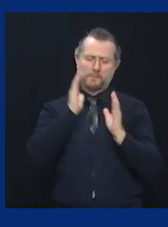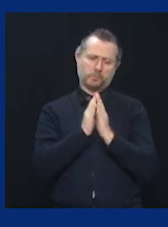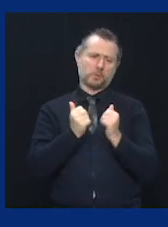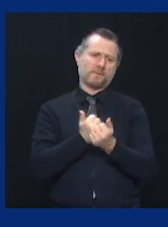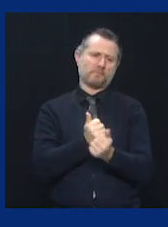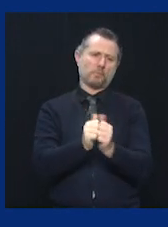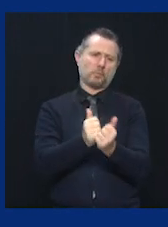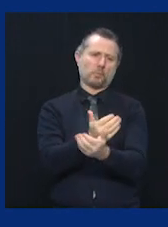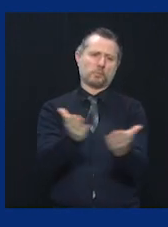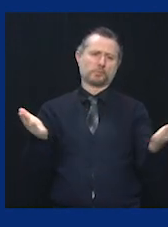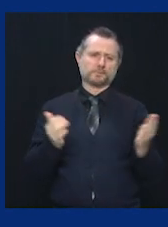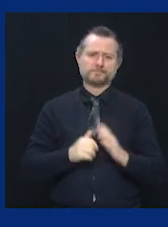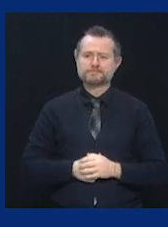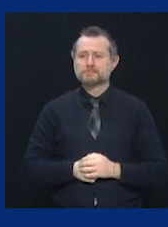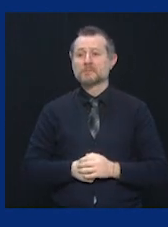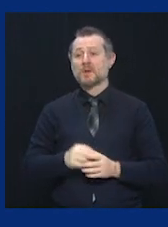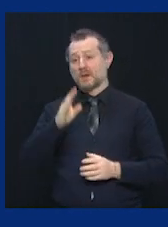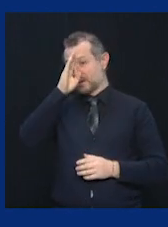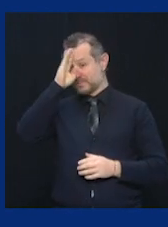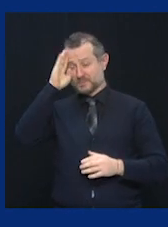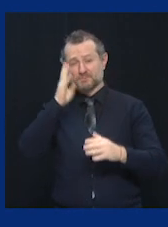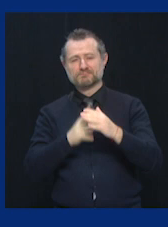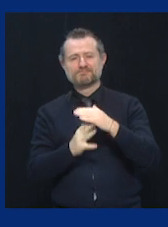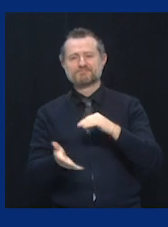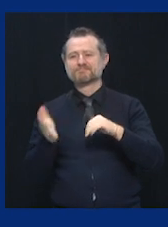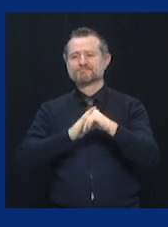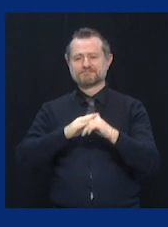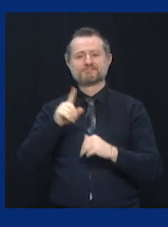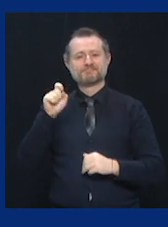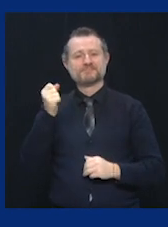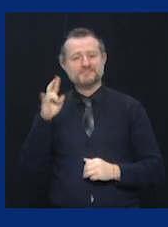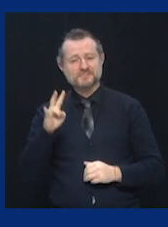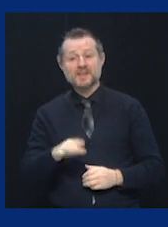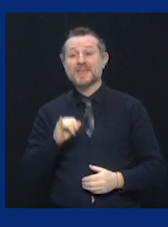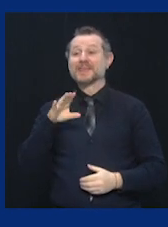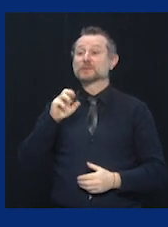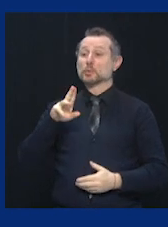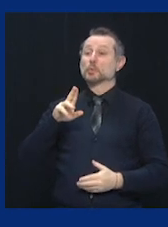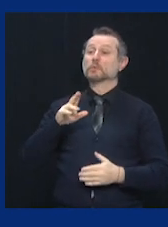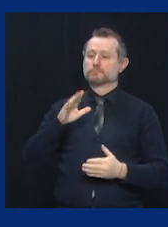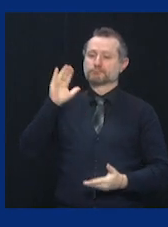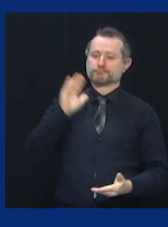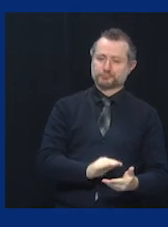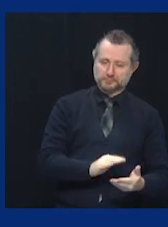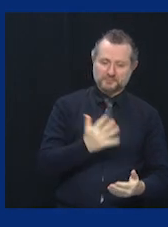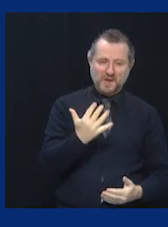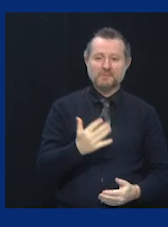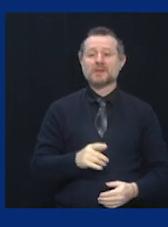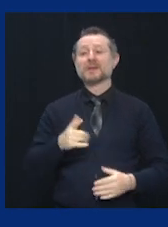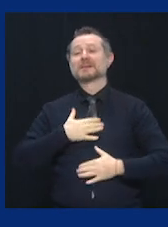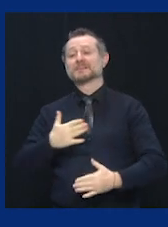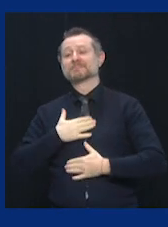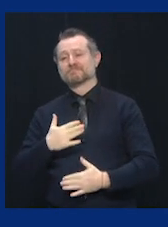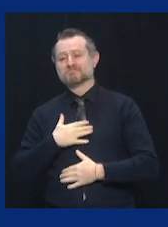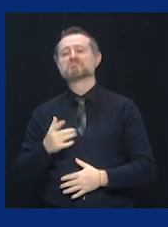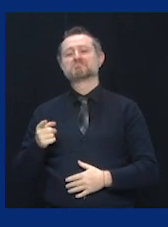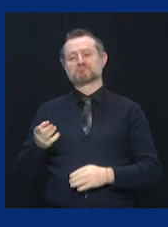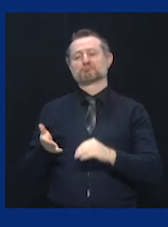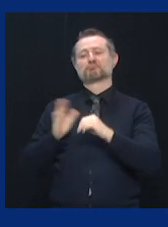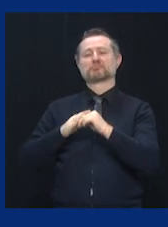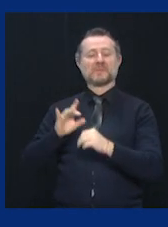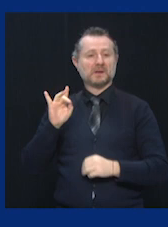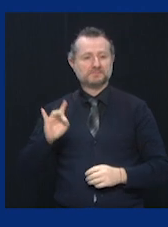up 117, ICUs down 5, intubations +8. If you look across the state at